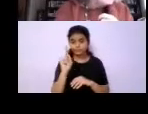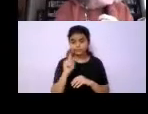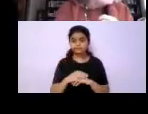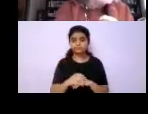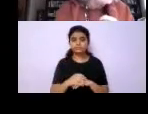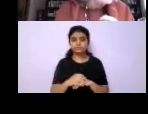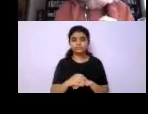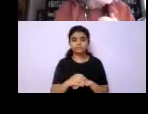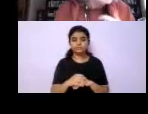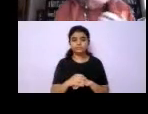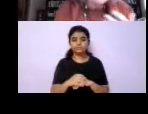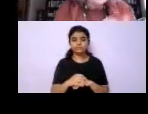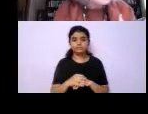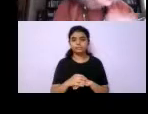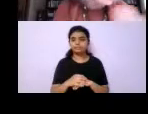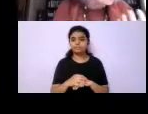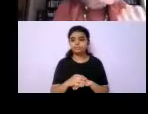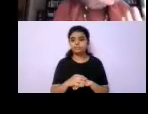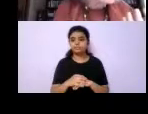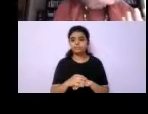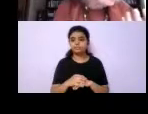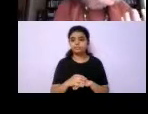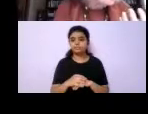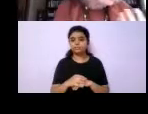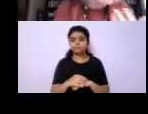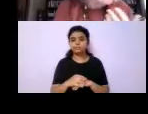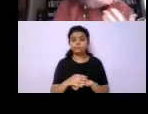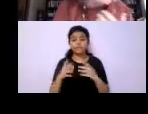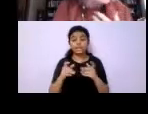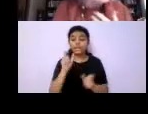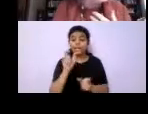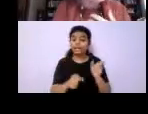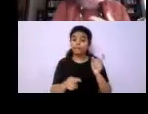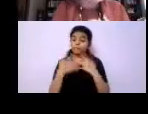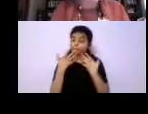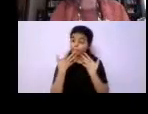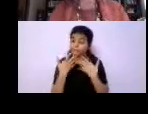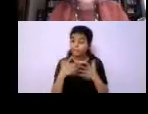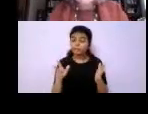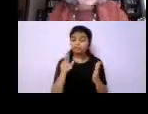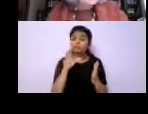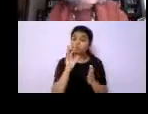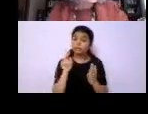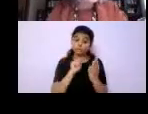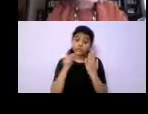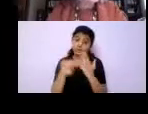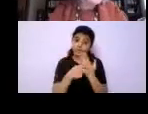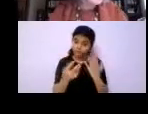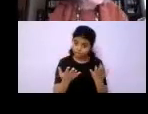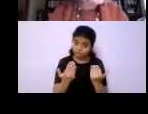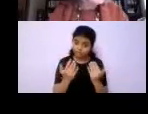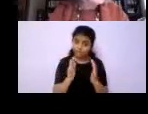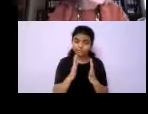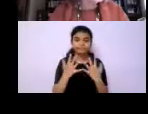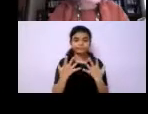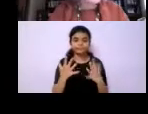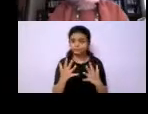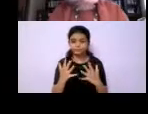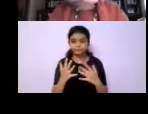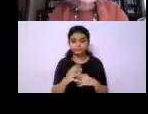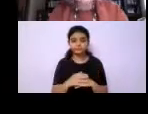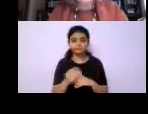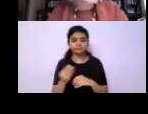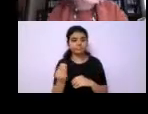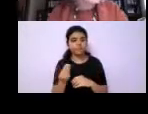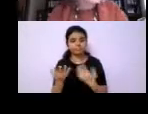no one can achieve total transparency. It is true that our self-interest, our biases, and